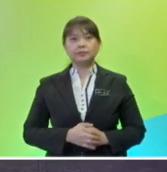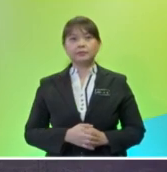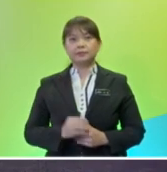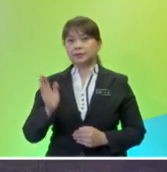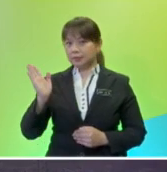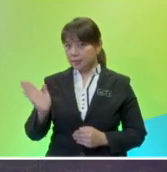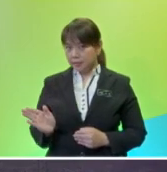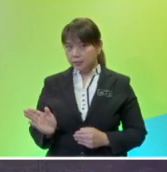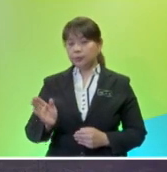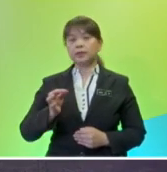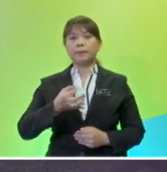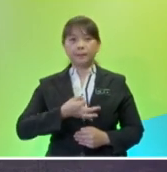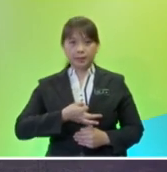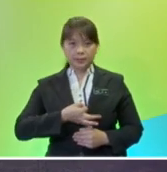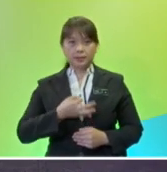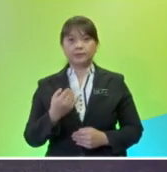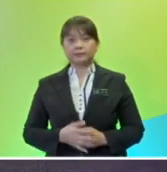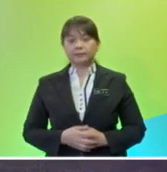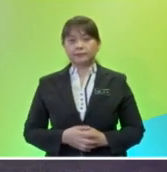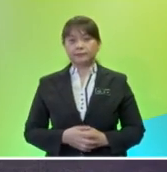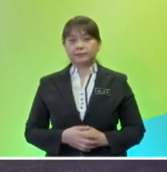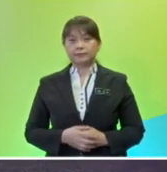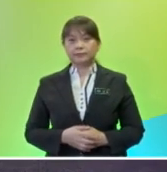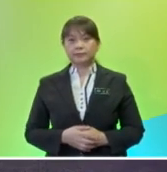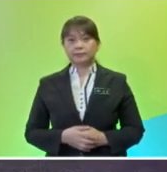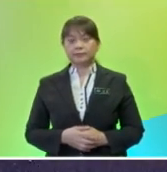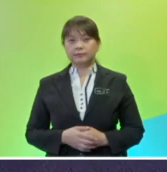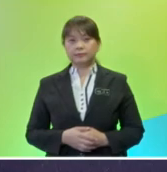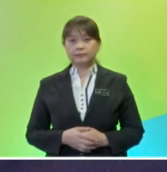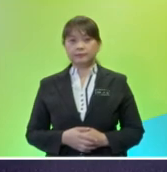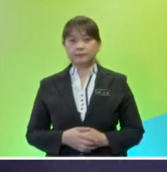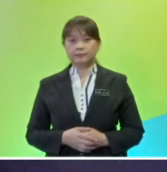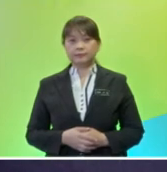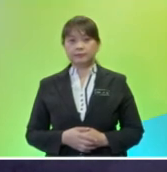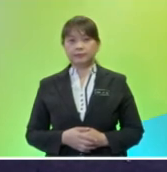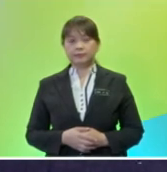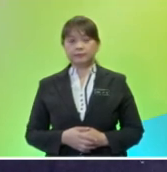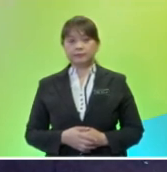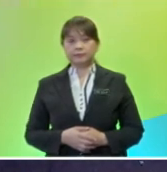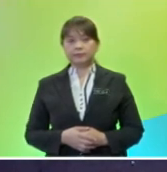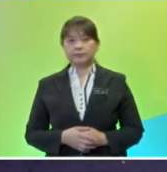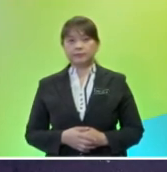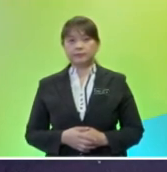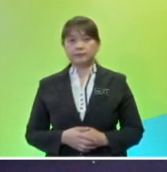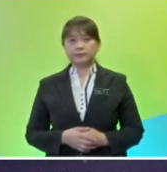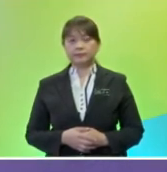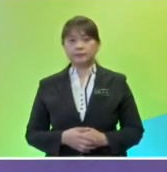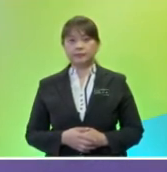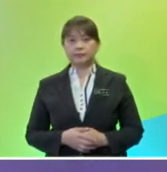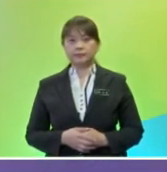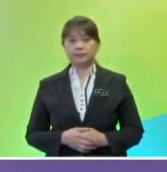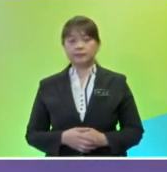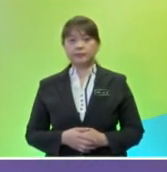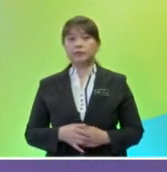has no holes in center. Yes. That's why we call it button magnets. Okay. Next one,